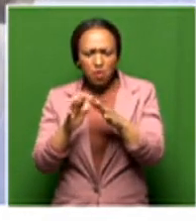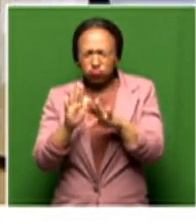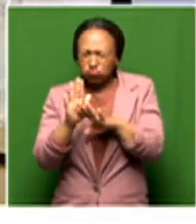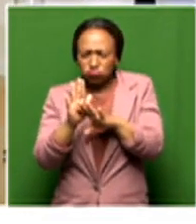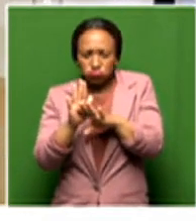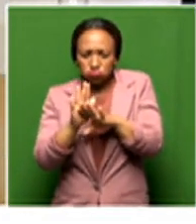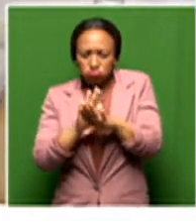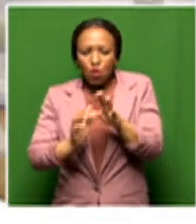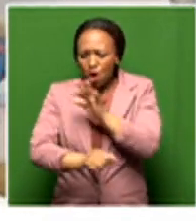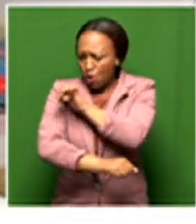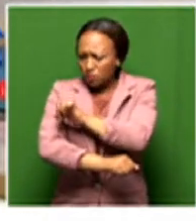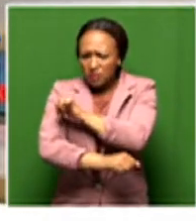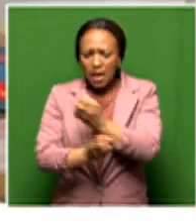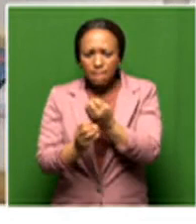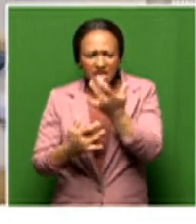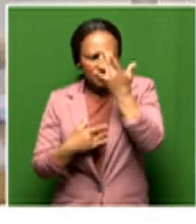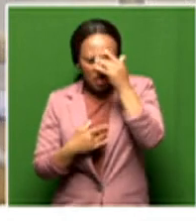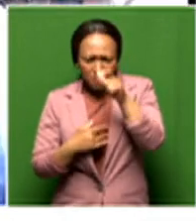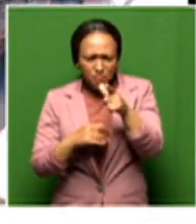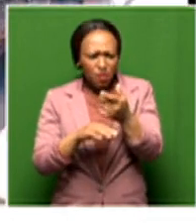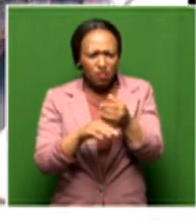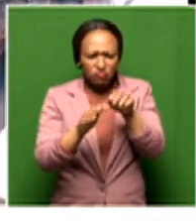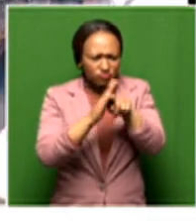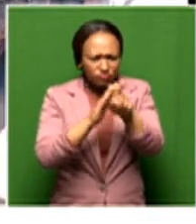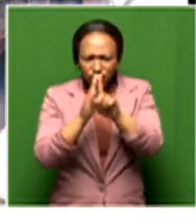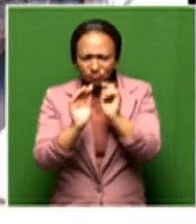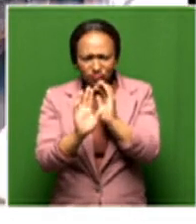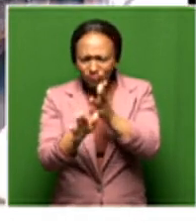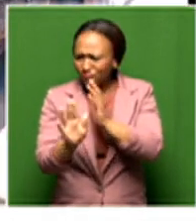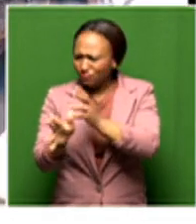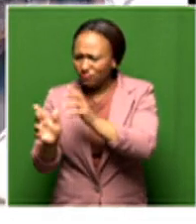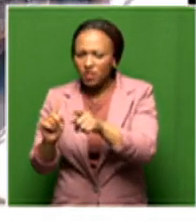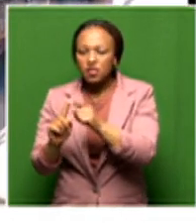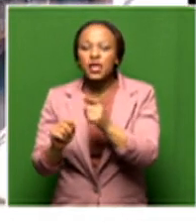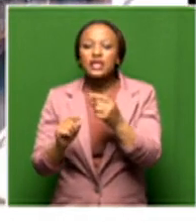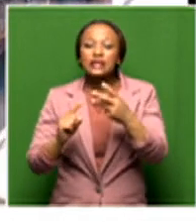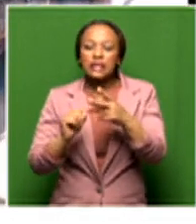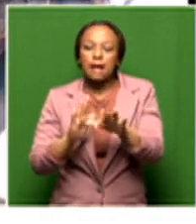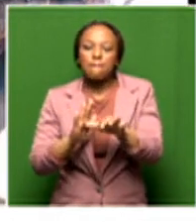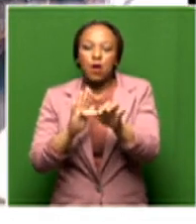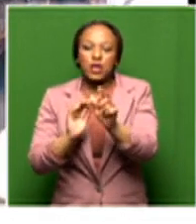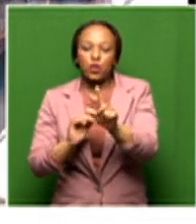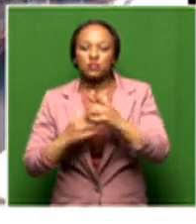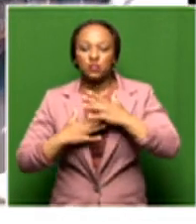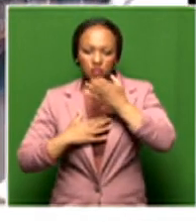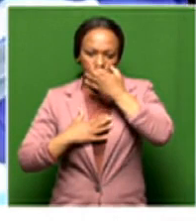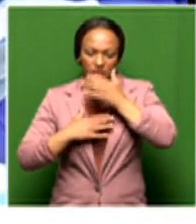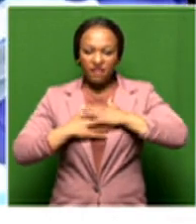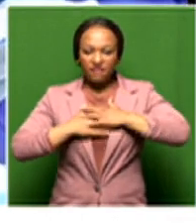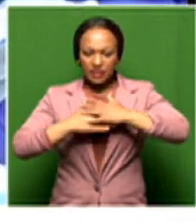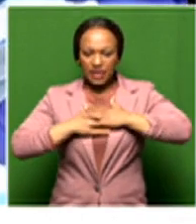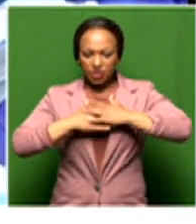being hospitalized, the key, one of the key requirements was ventilation. And so the